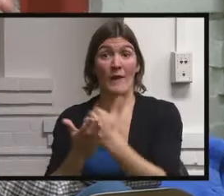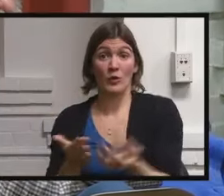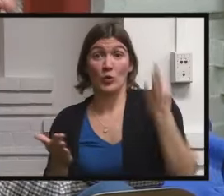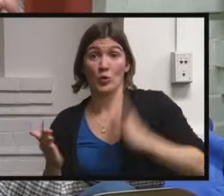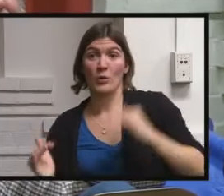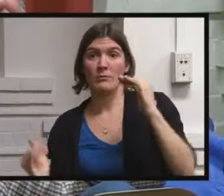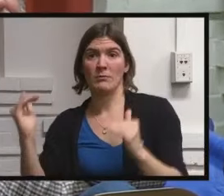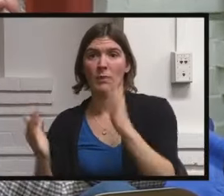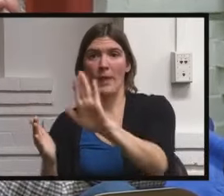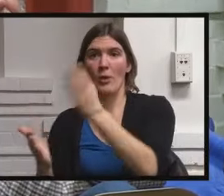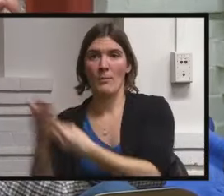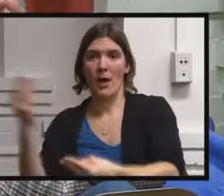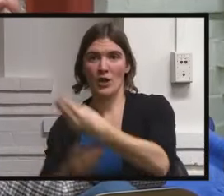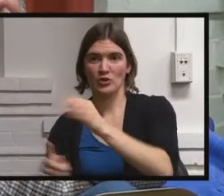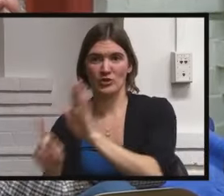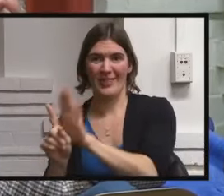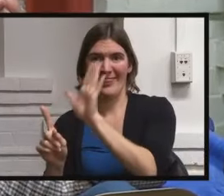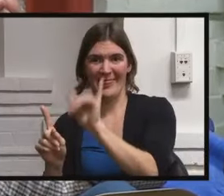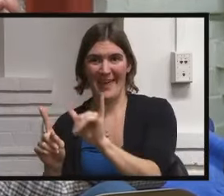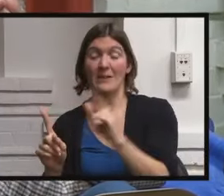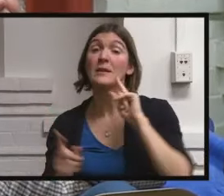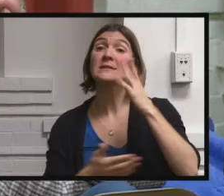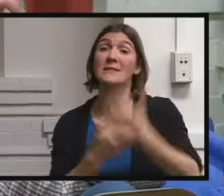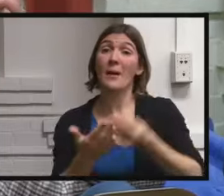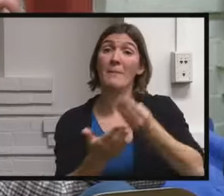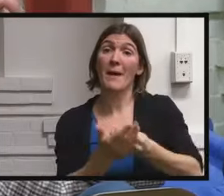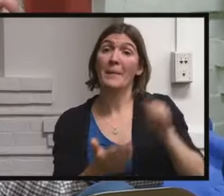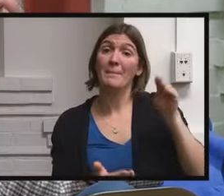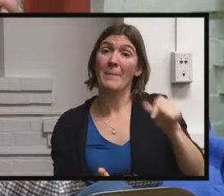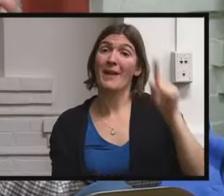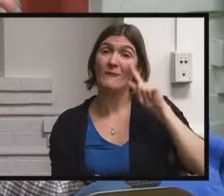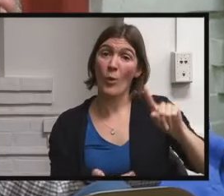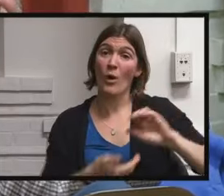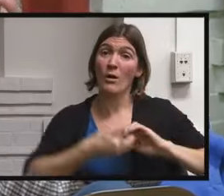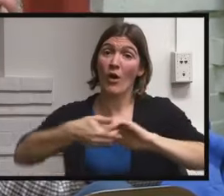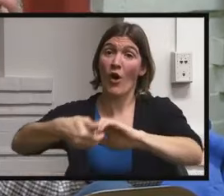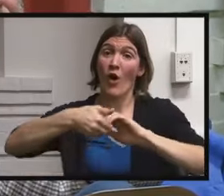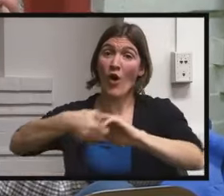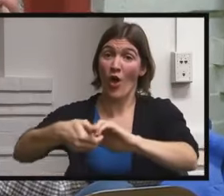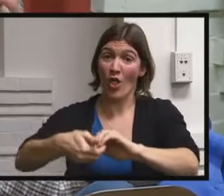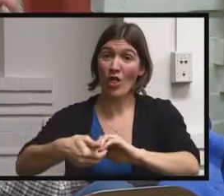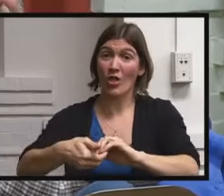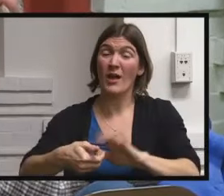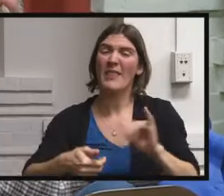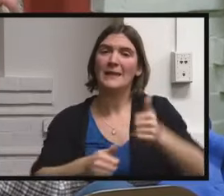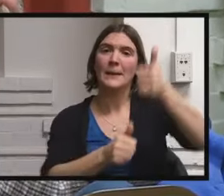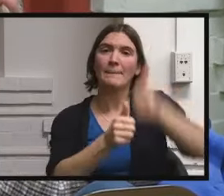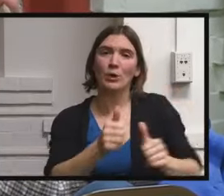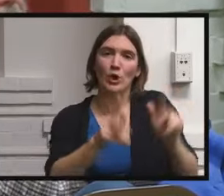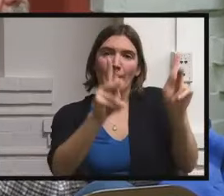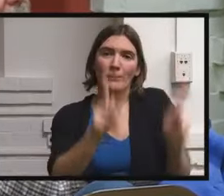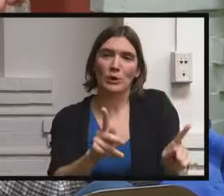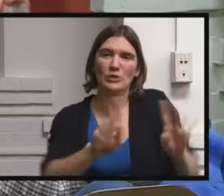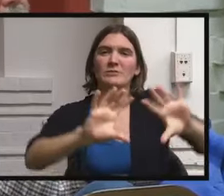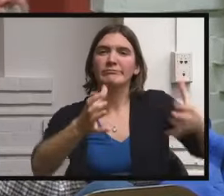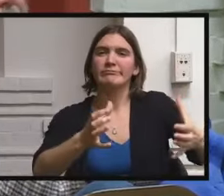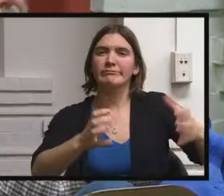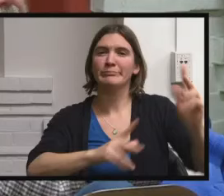its services, and that is apportioned per capita, not per service. If